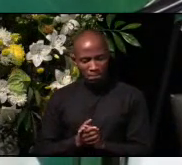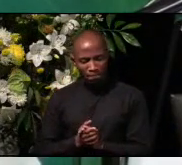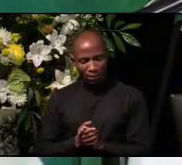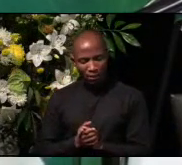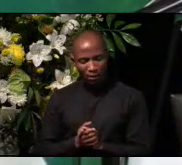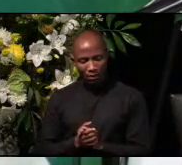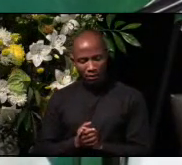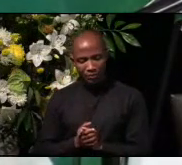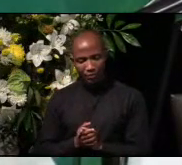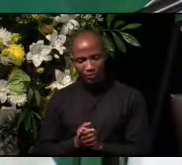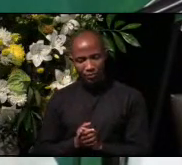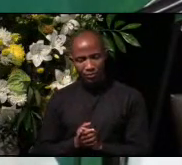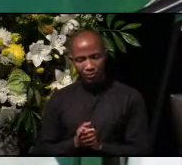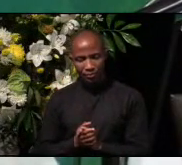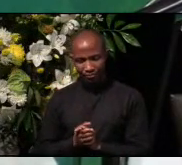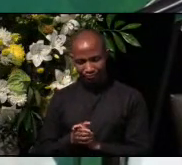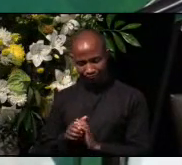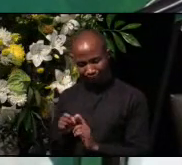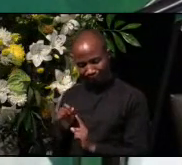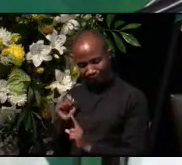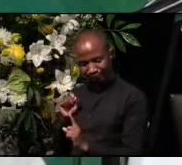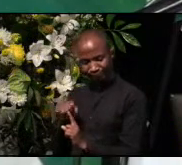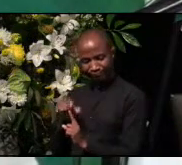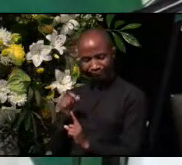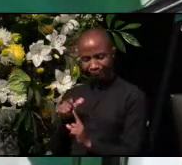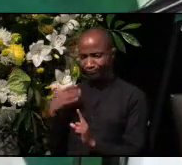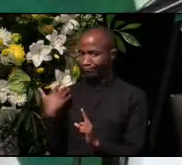we actually regard him